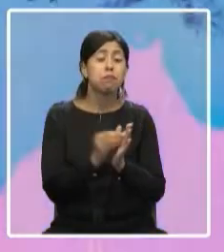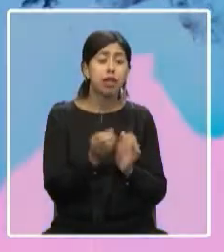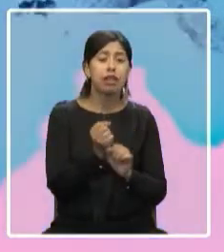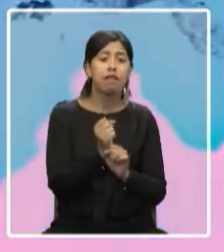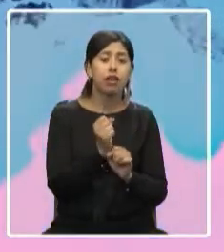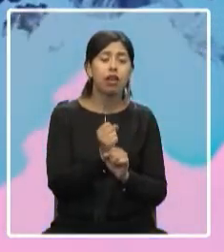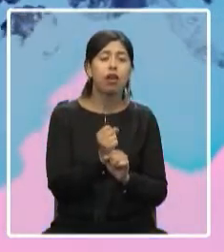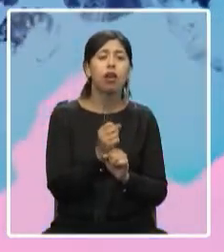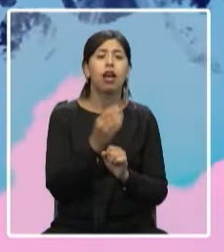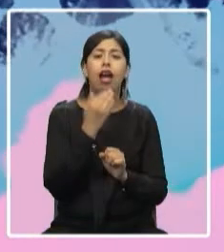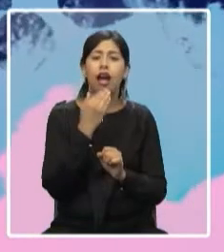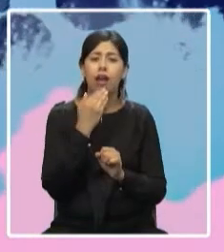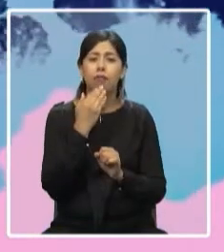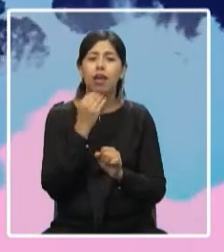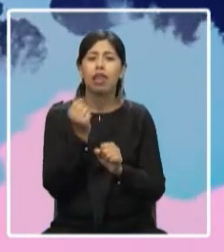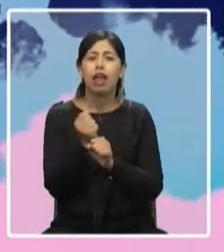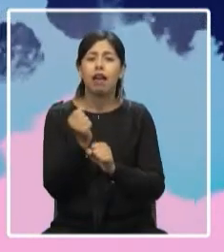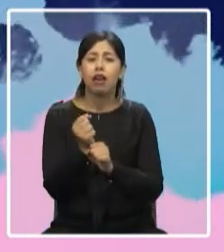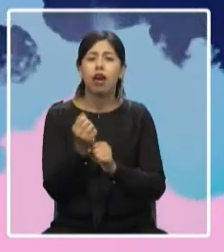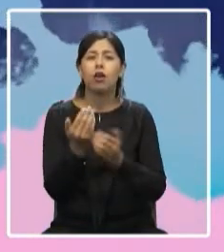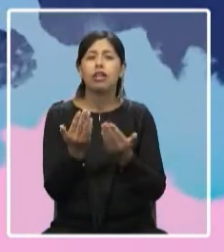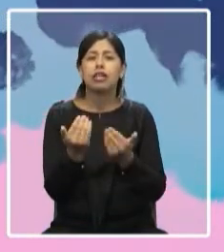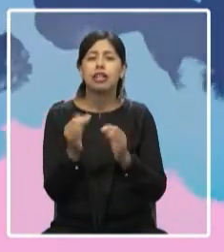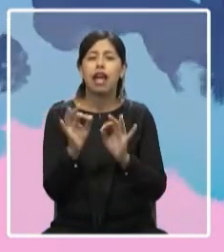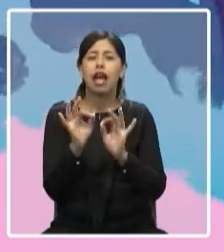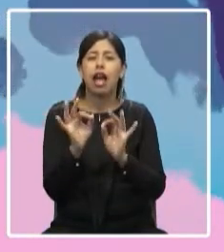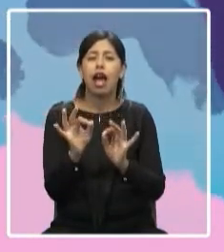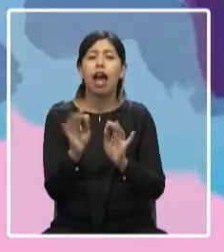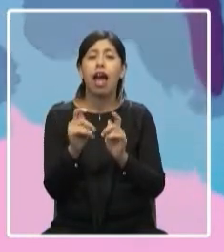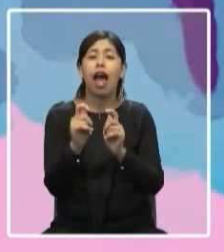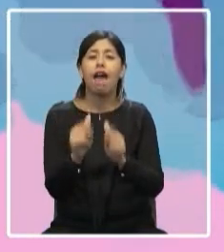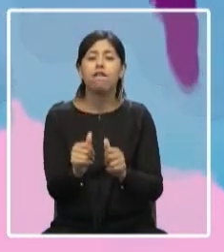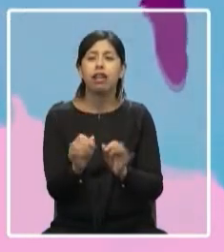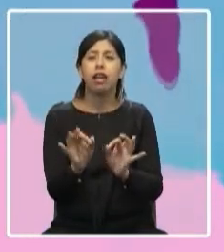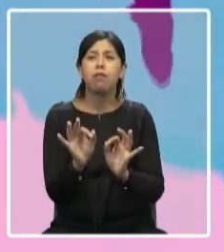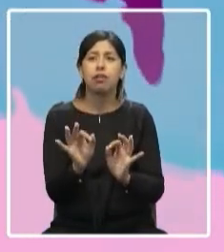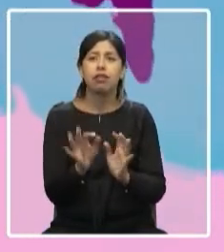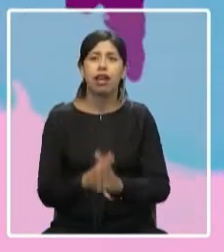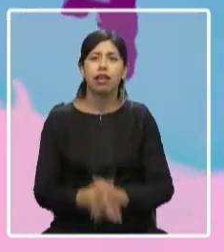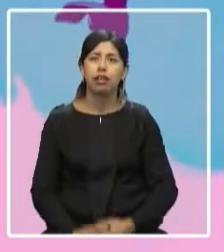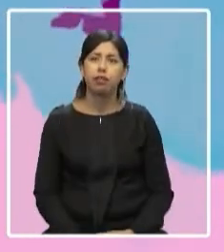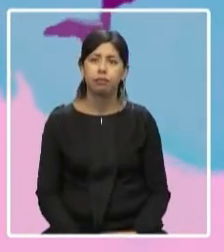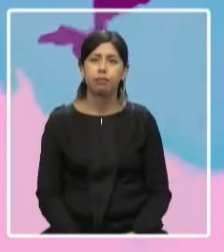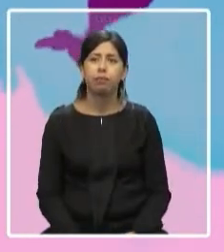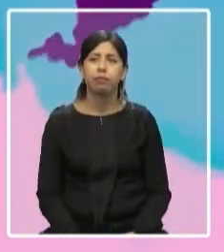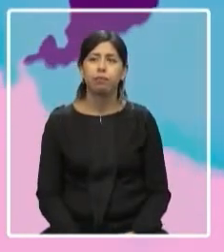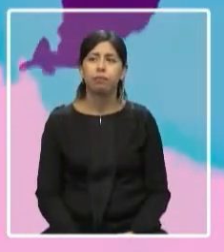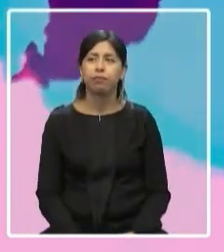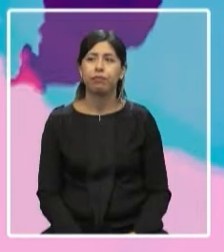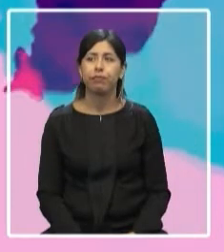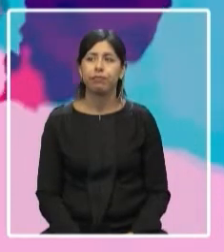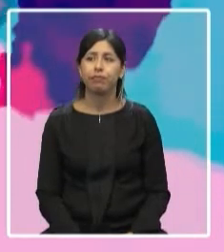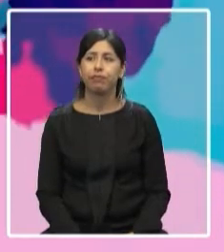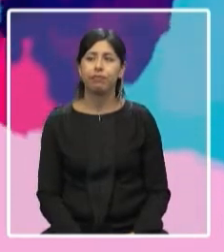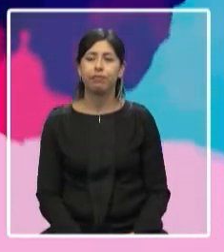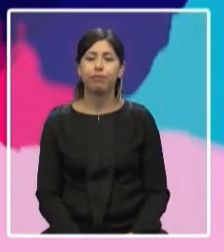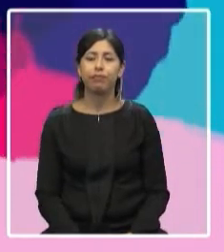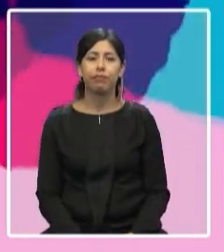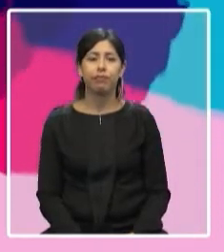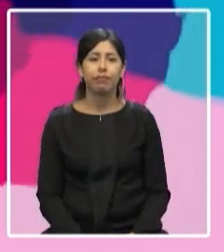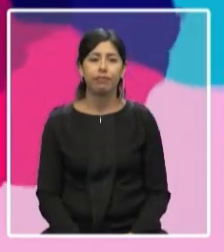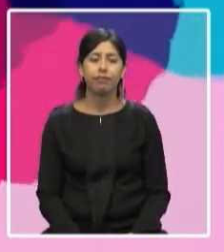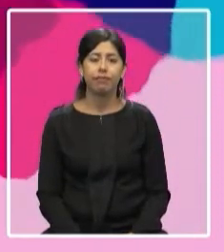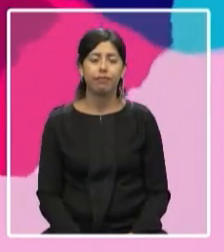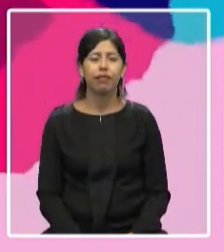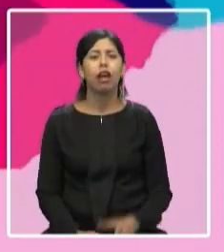expertise. And that's where value for human labor is created. How much does new work matter? Well, here's